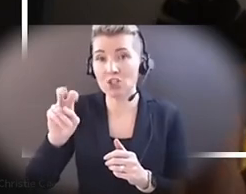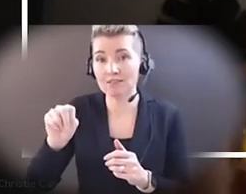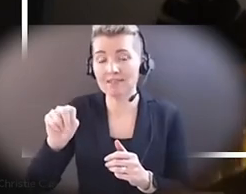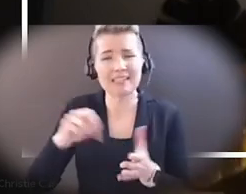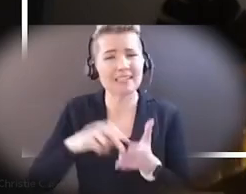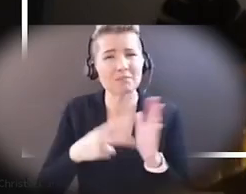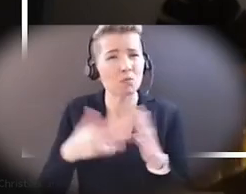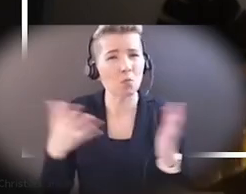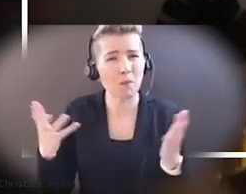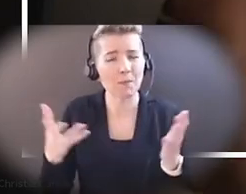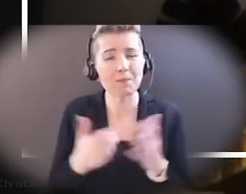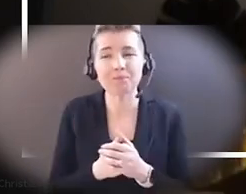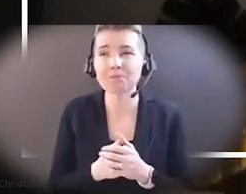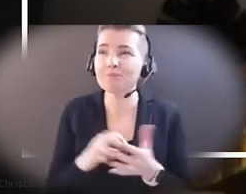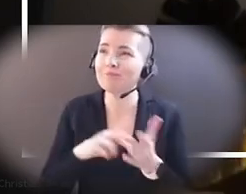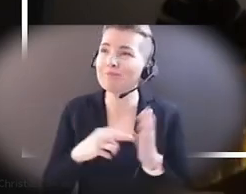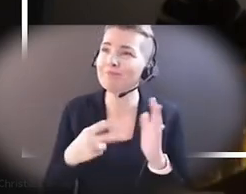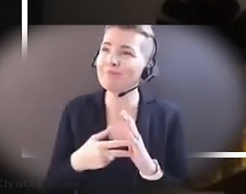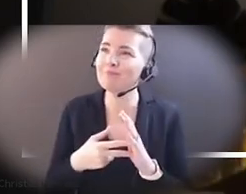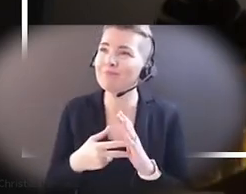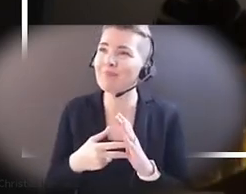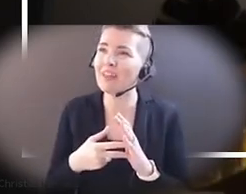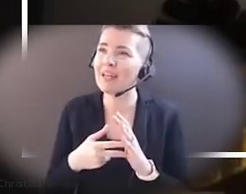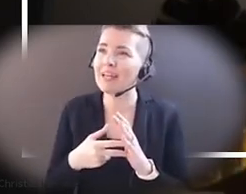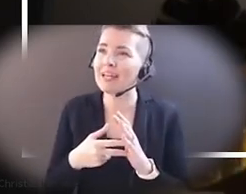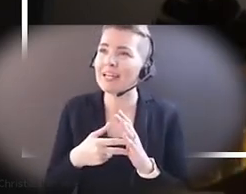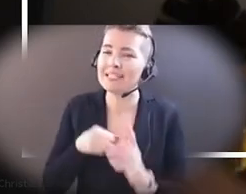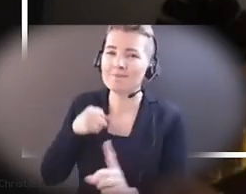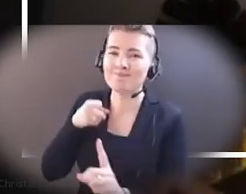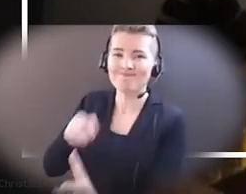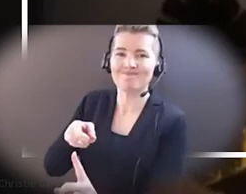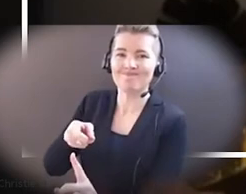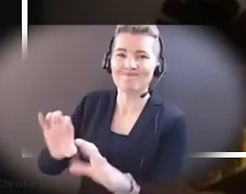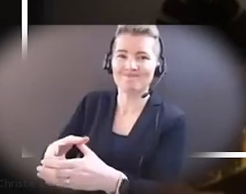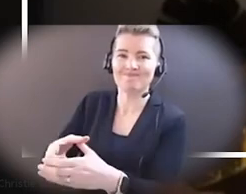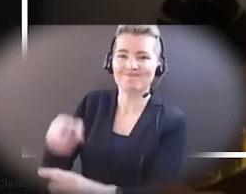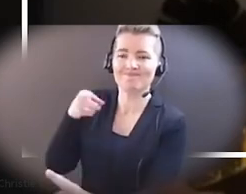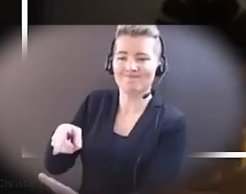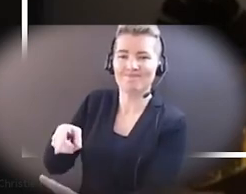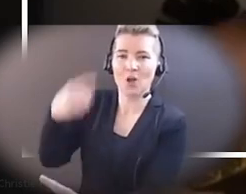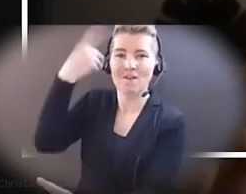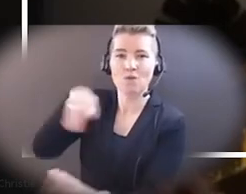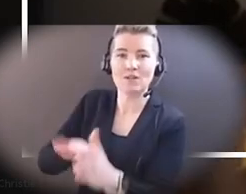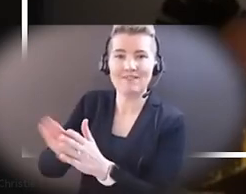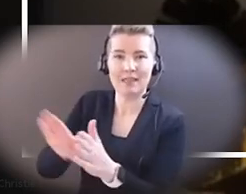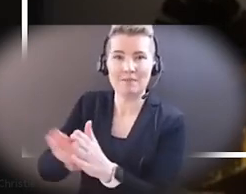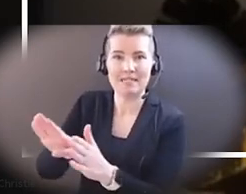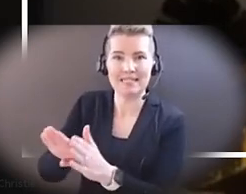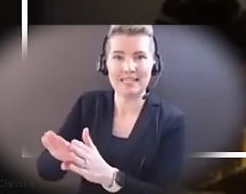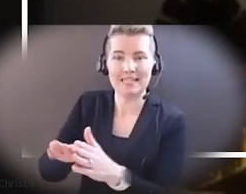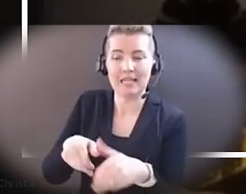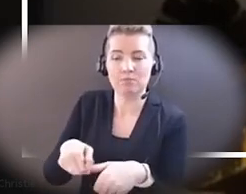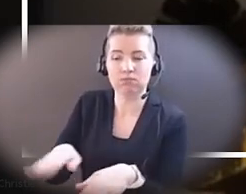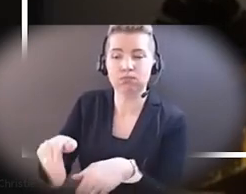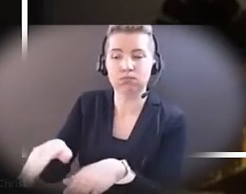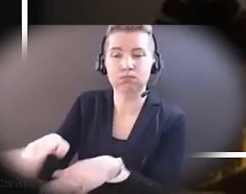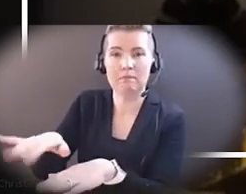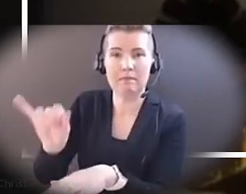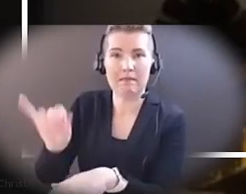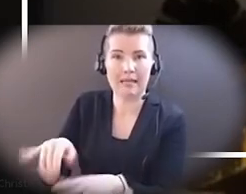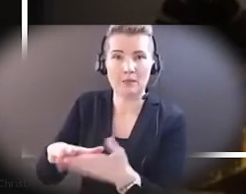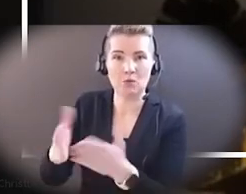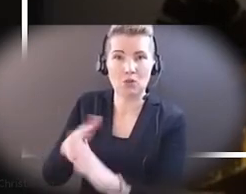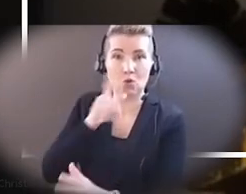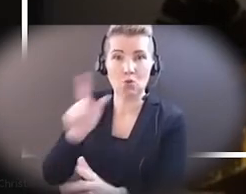process of targeting racialized communities for development, and through that, like pushing out the community